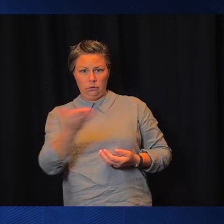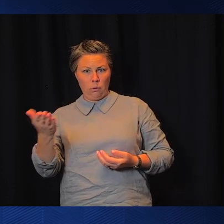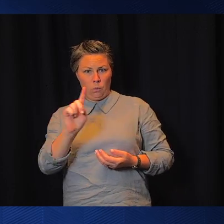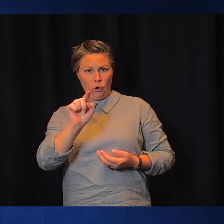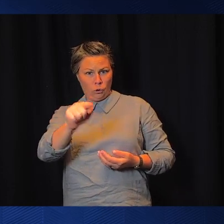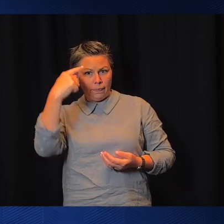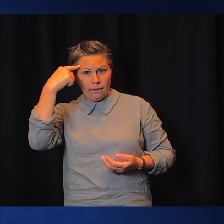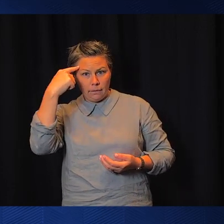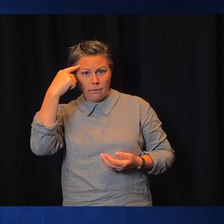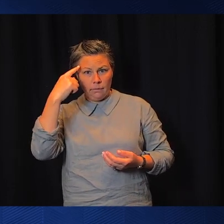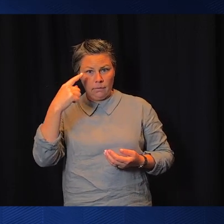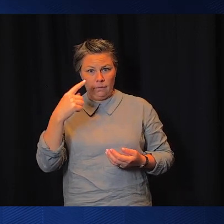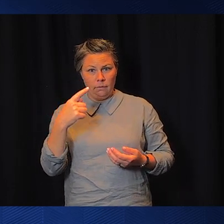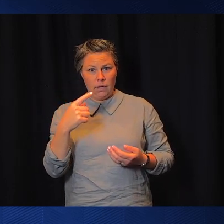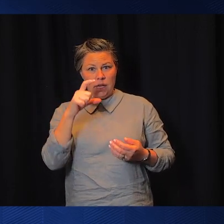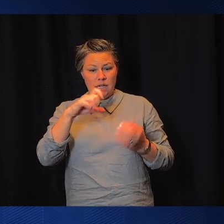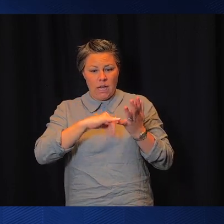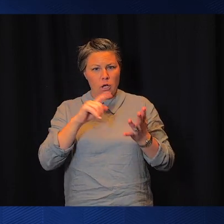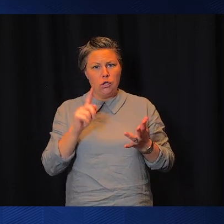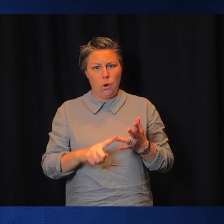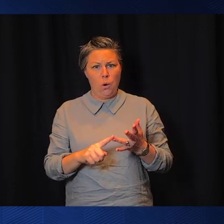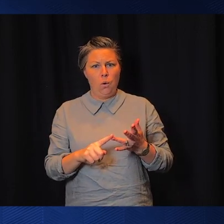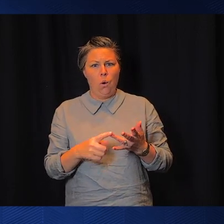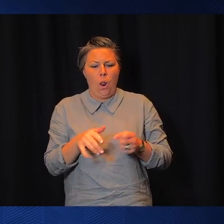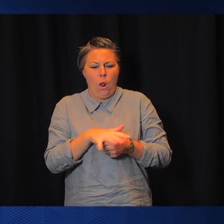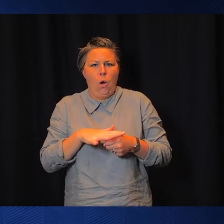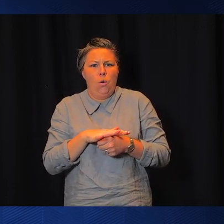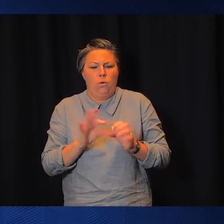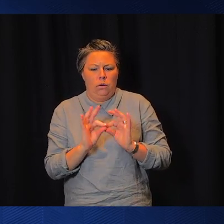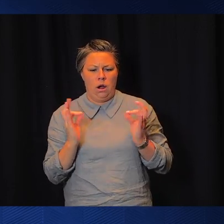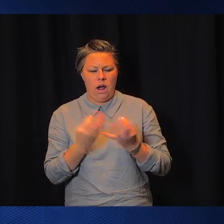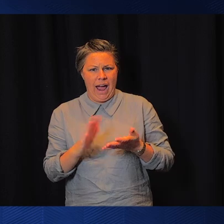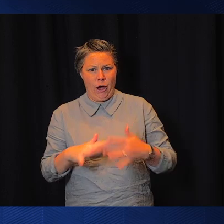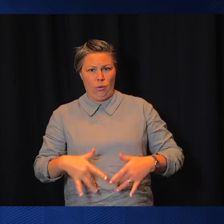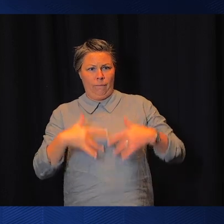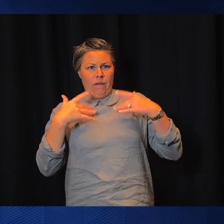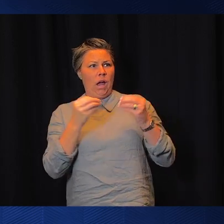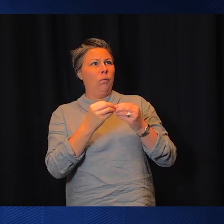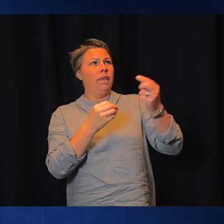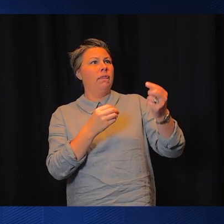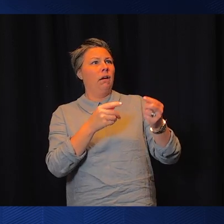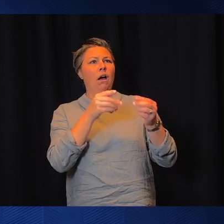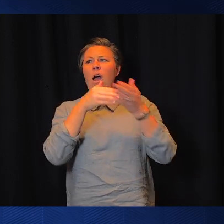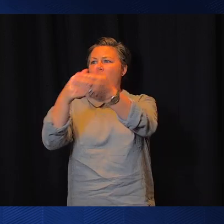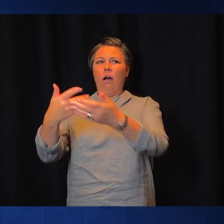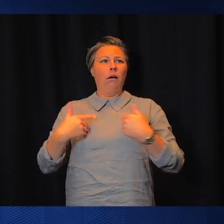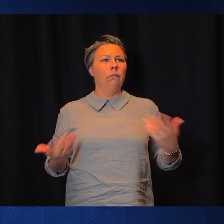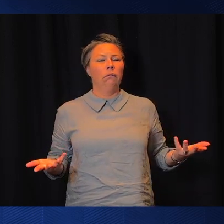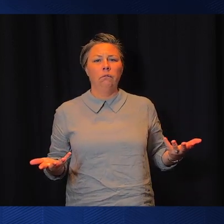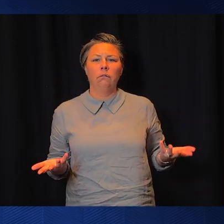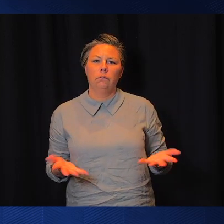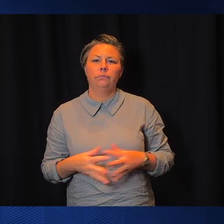opinion, how did the CSOs or local actors work on that situation from the lens of localization? Thank you very much. Thank